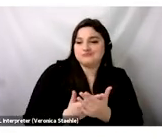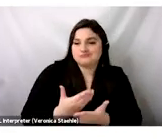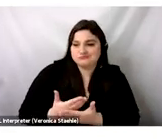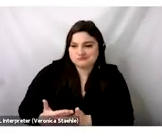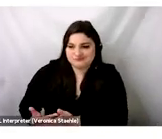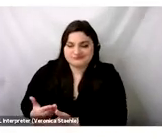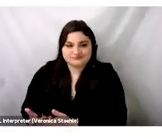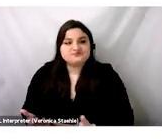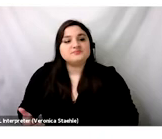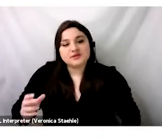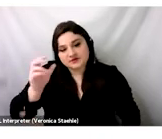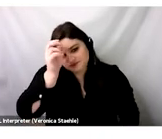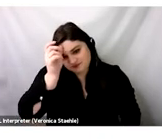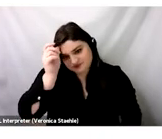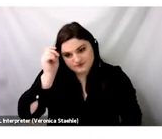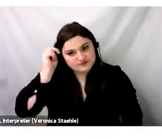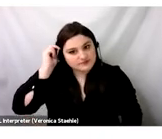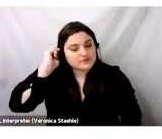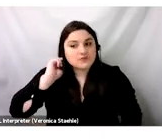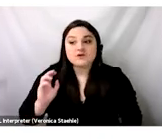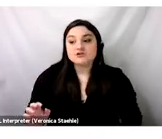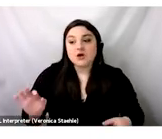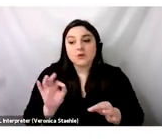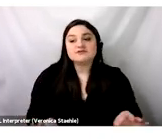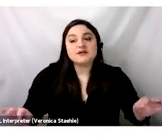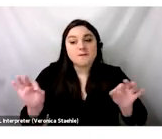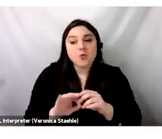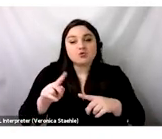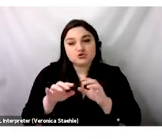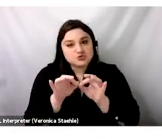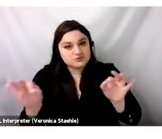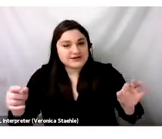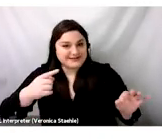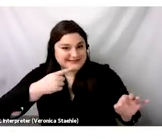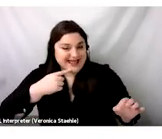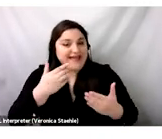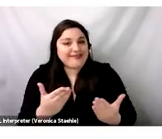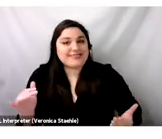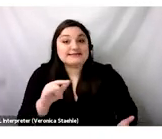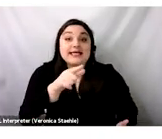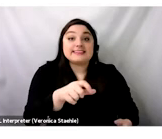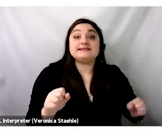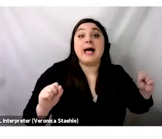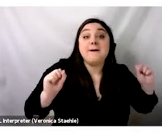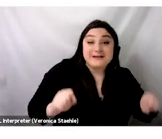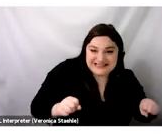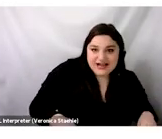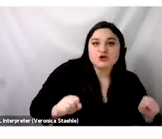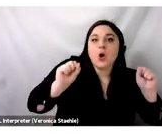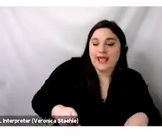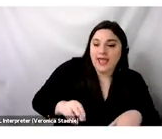serious implications, this has the potential to be serious. So I think that, you know, this is sort